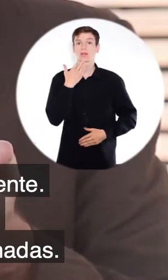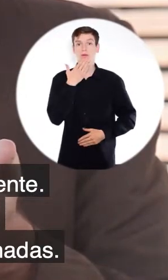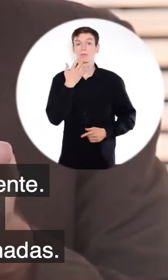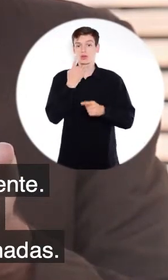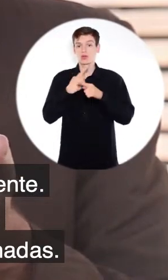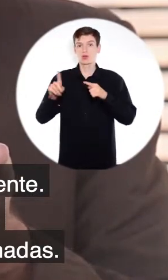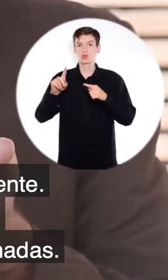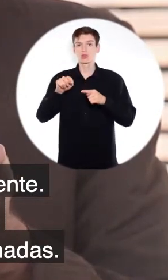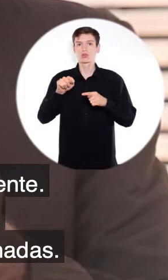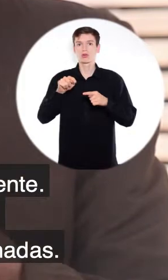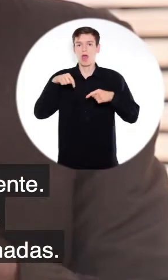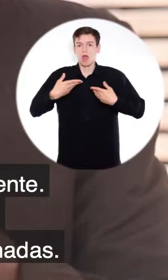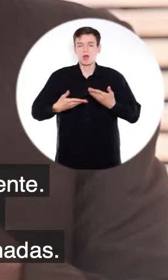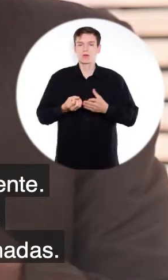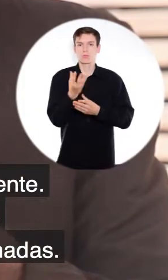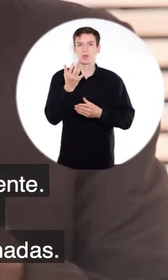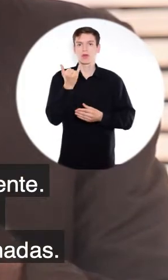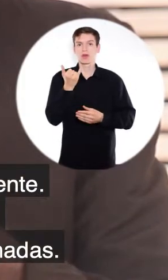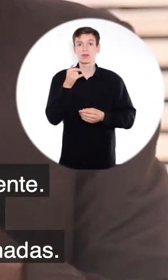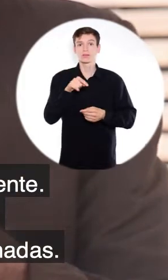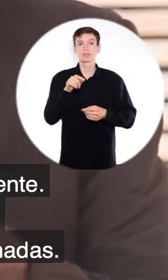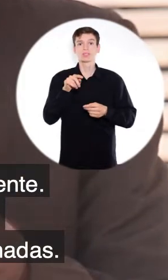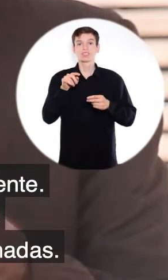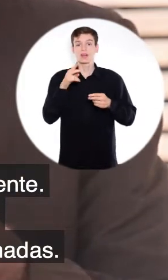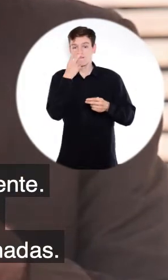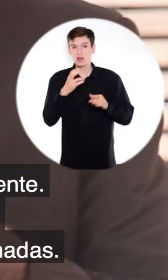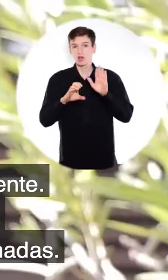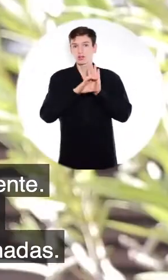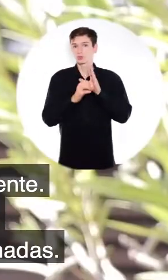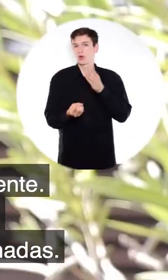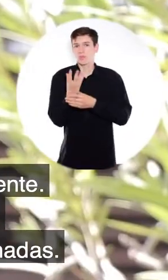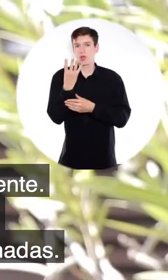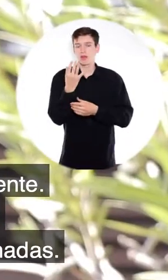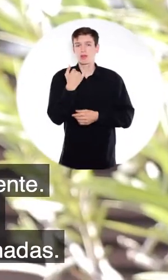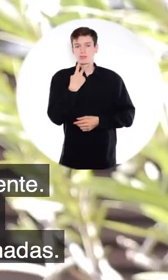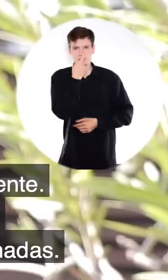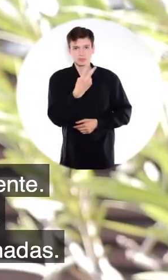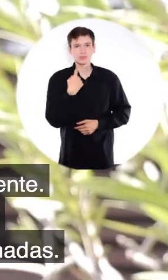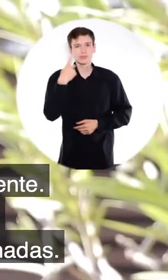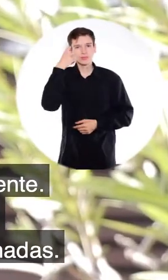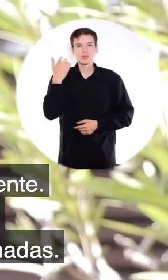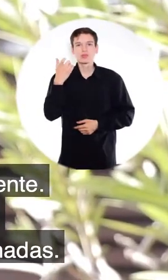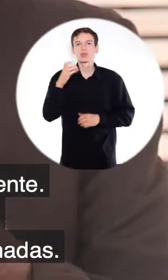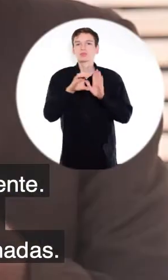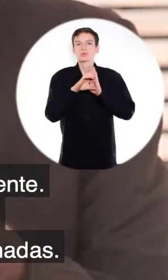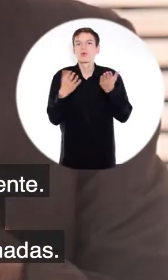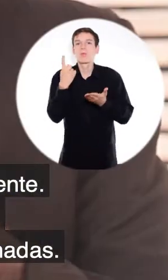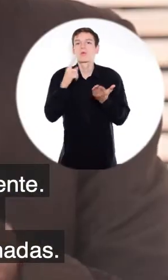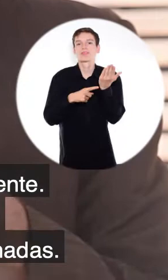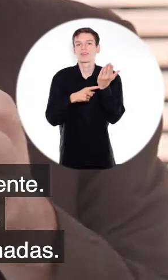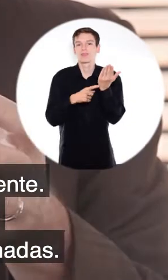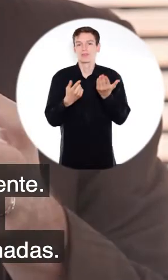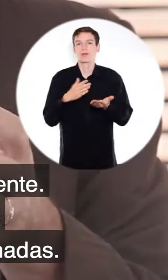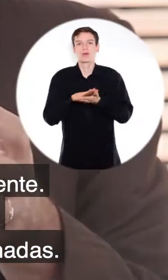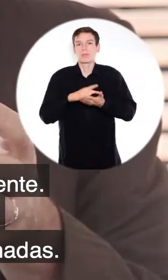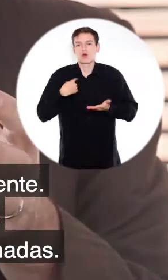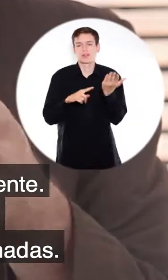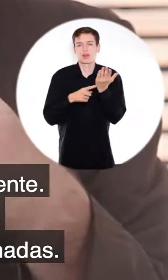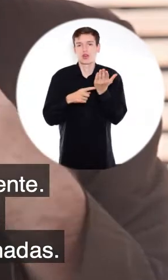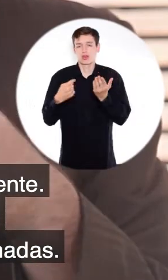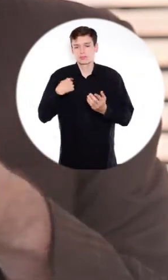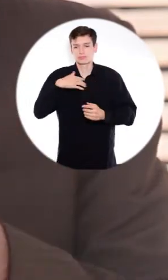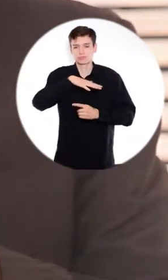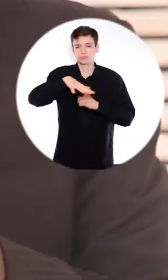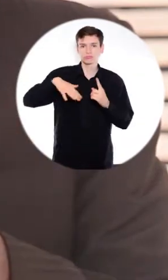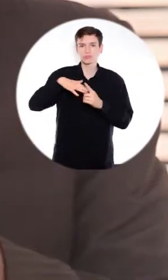I know it's mentioned, but much more on that these days. You would probably see much more about special marginalized communities.